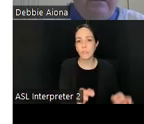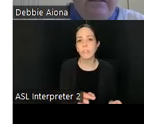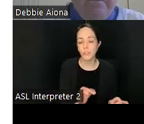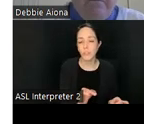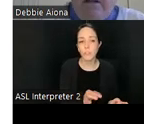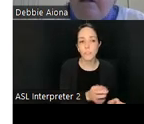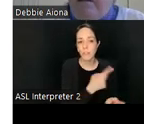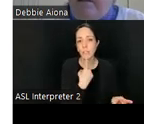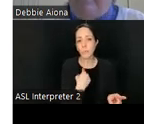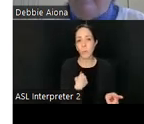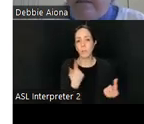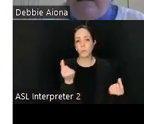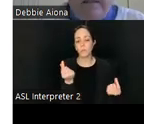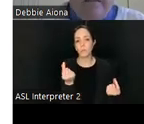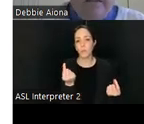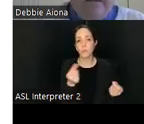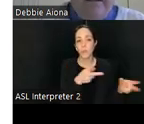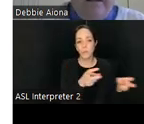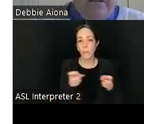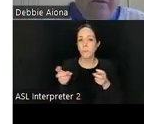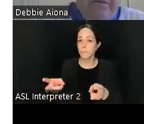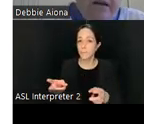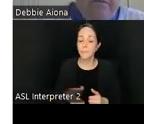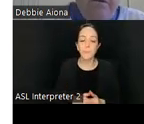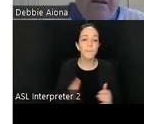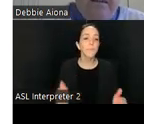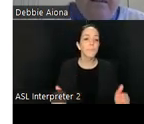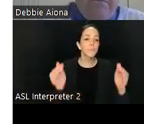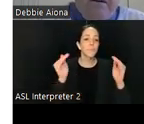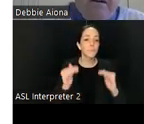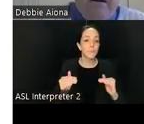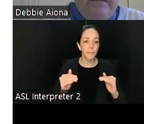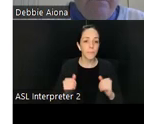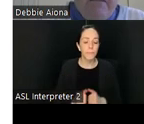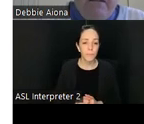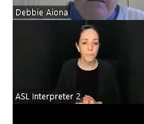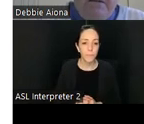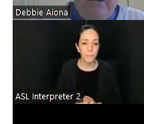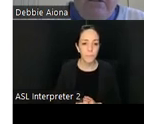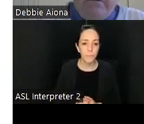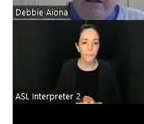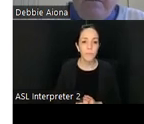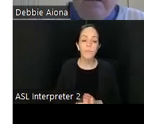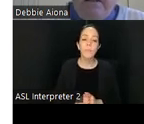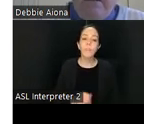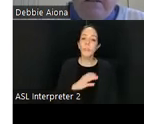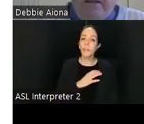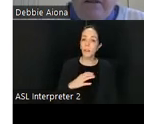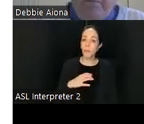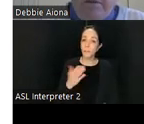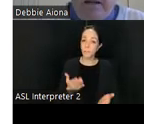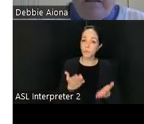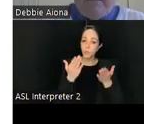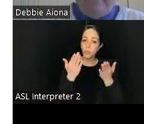to do. Okay, sounds good. Okay, so I'll move on to the next paragraph. The commission's recommendations,